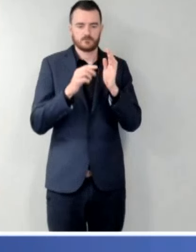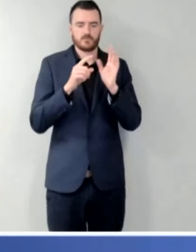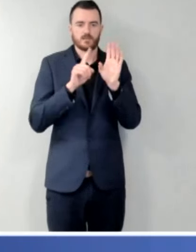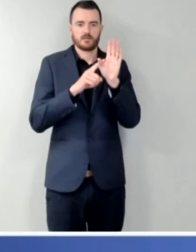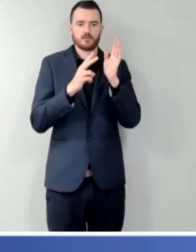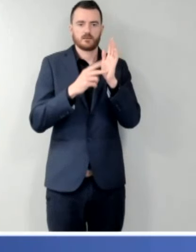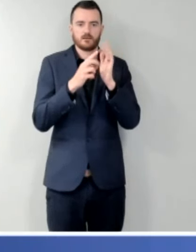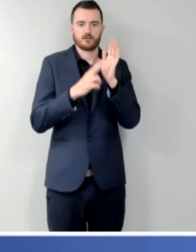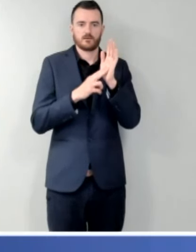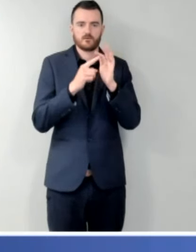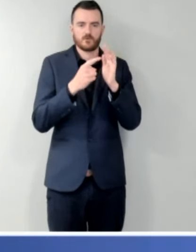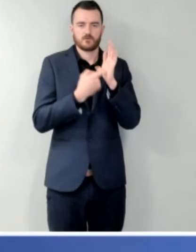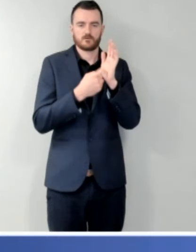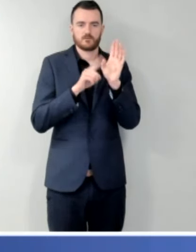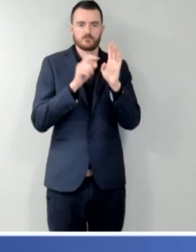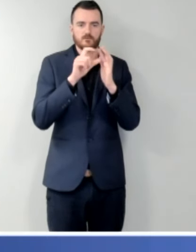Helena Sidlick,